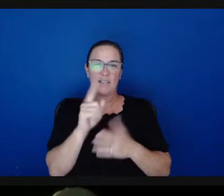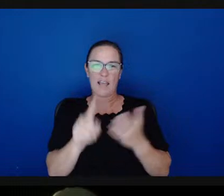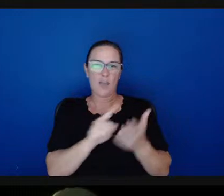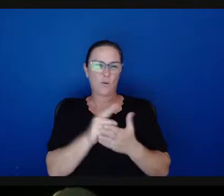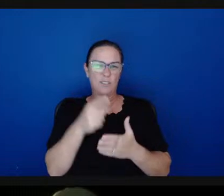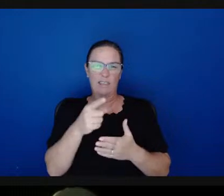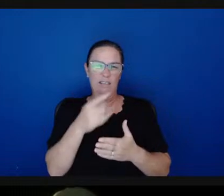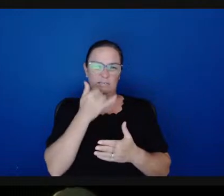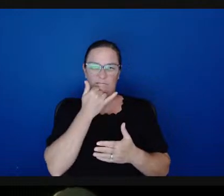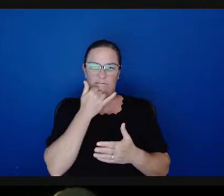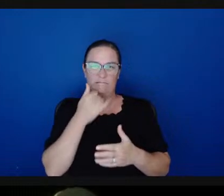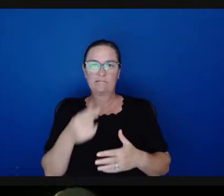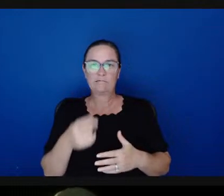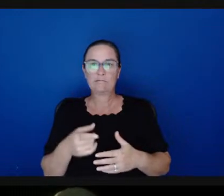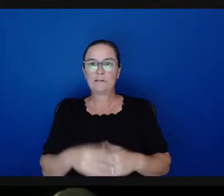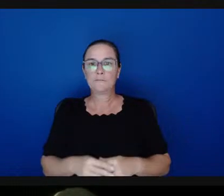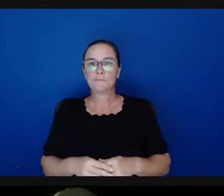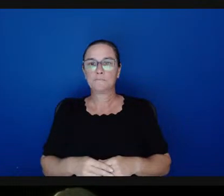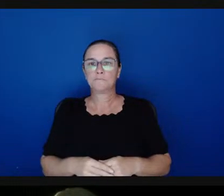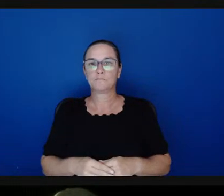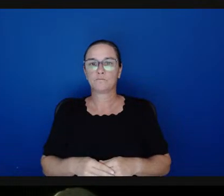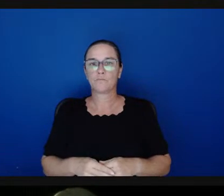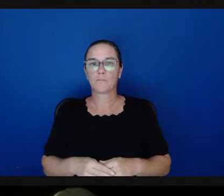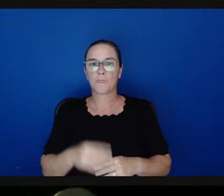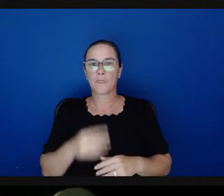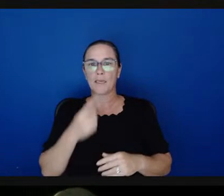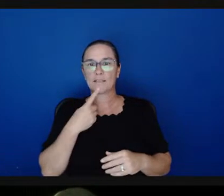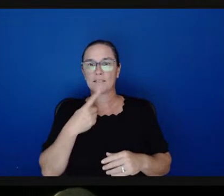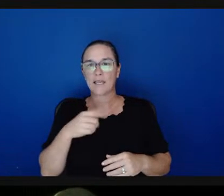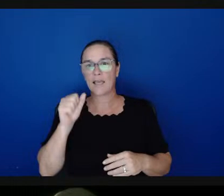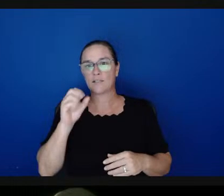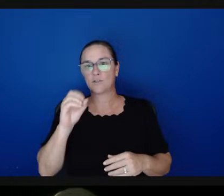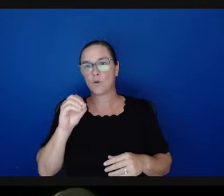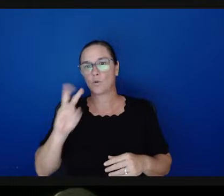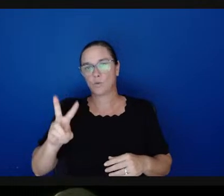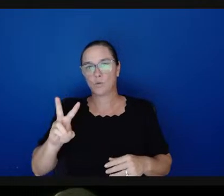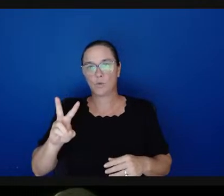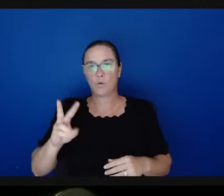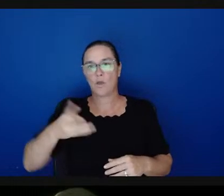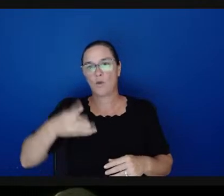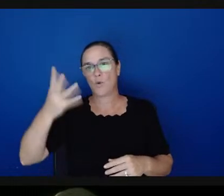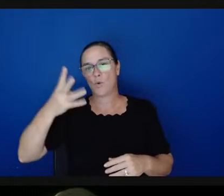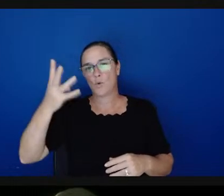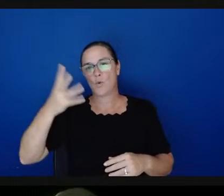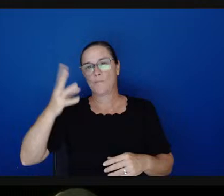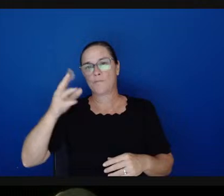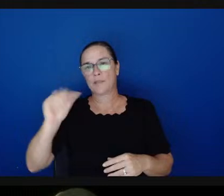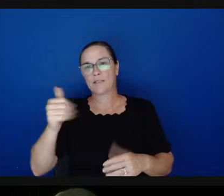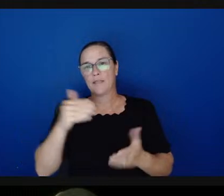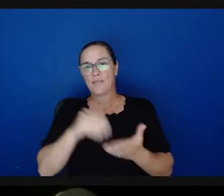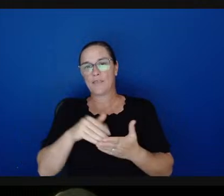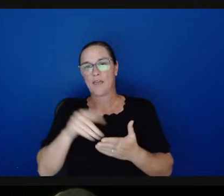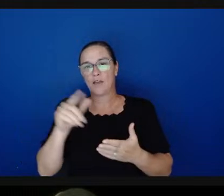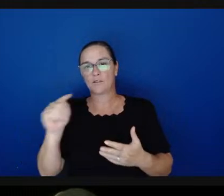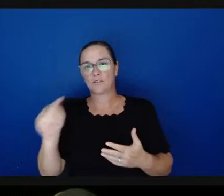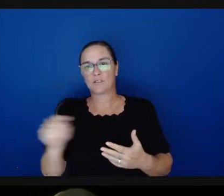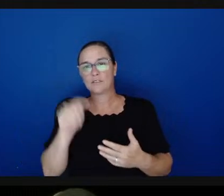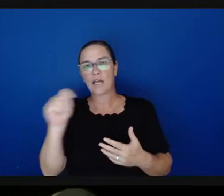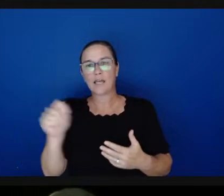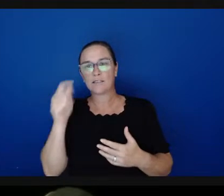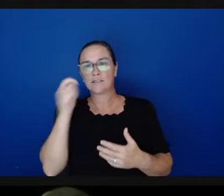their text update. They note the SO2 emission rate of gases of 10,000 tons per day of sulfur dioxide.